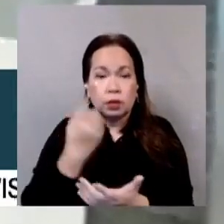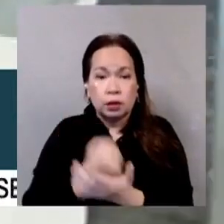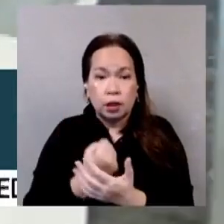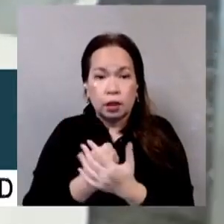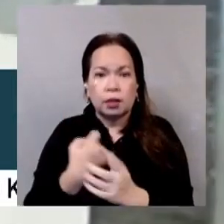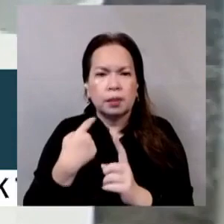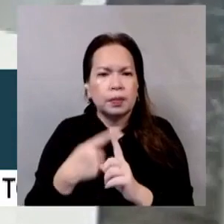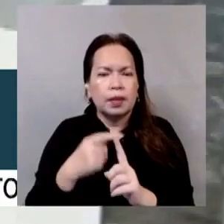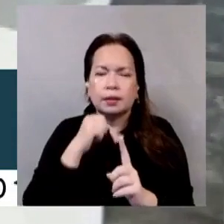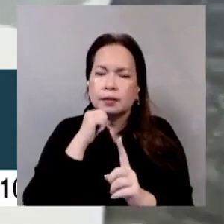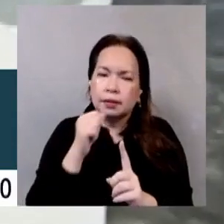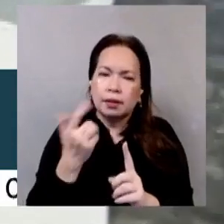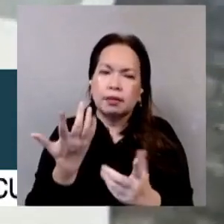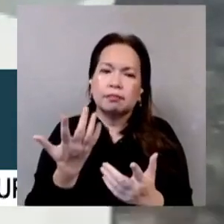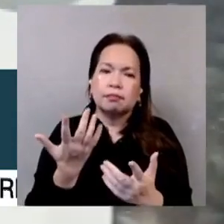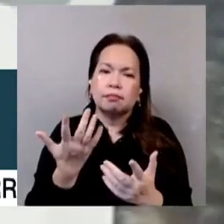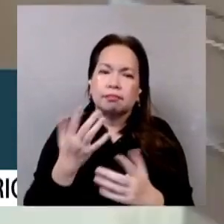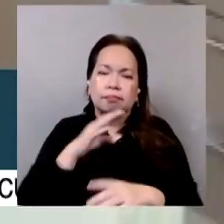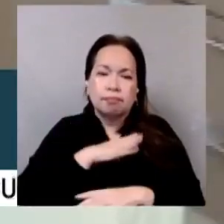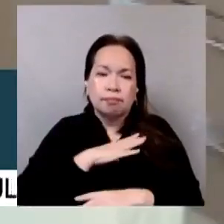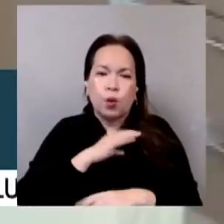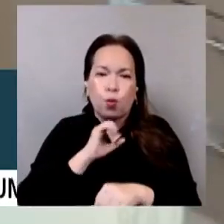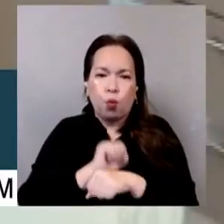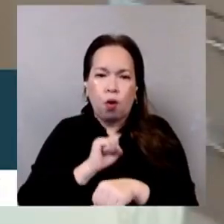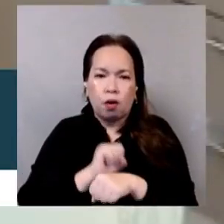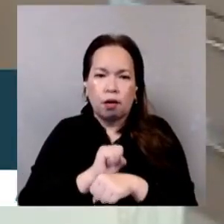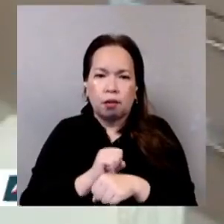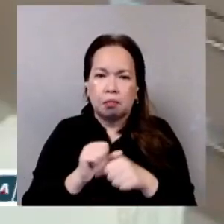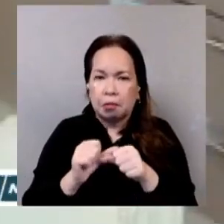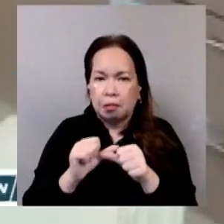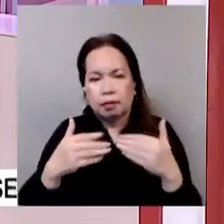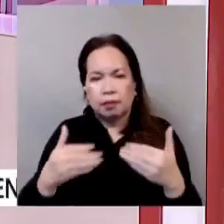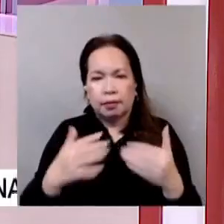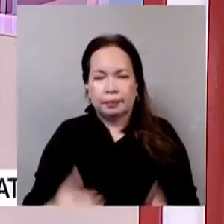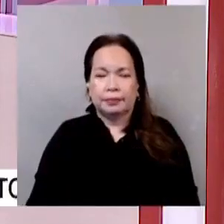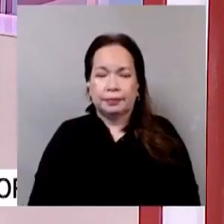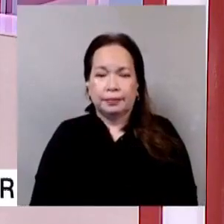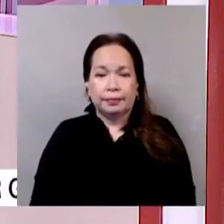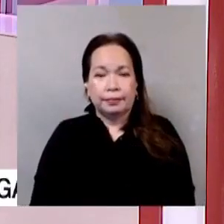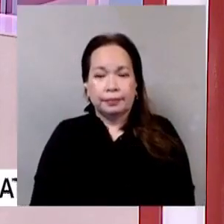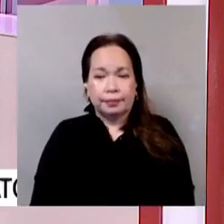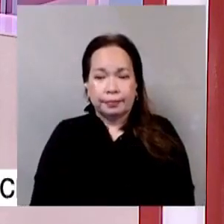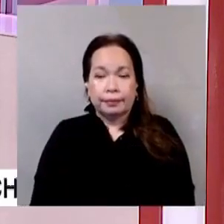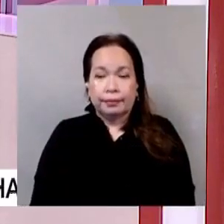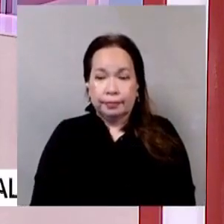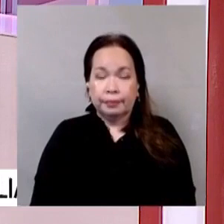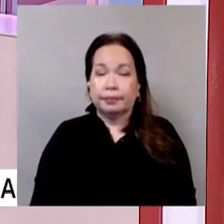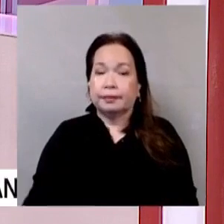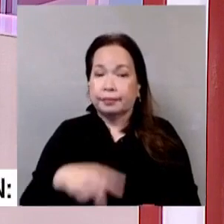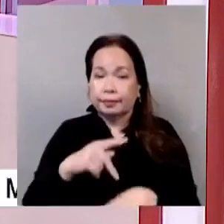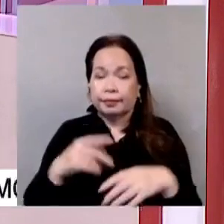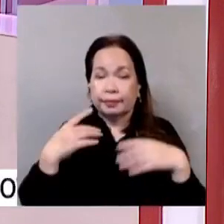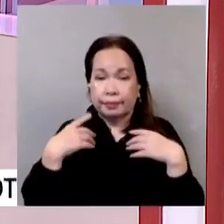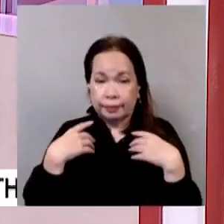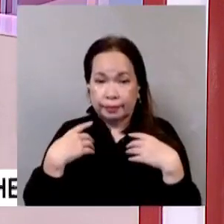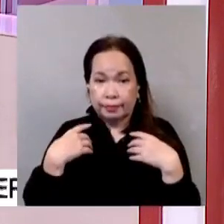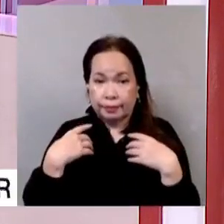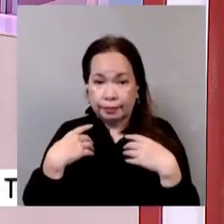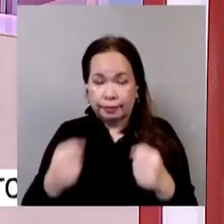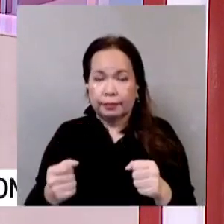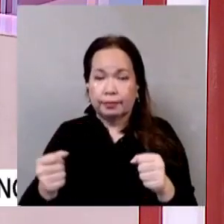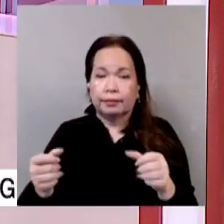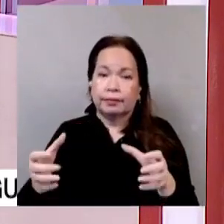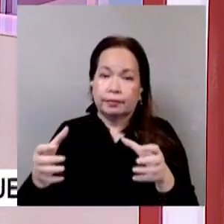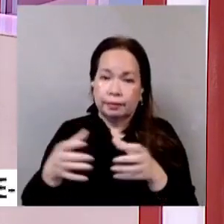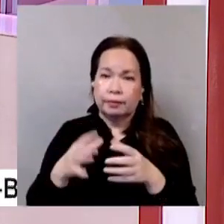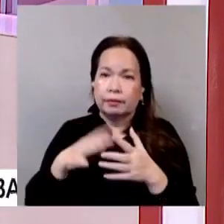security. Willard Cheng, ABS-CBN News. The Philippine Health Department assures Filipinos receiving